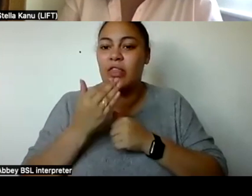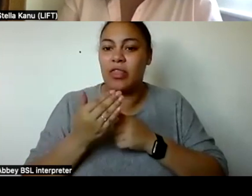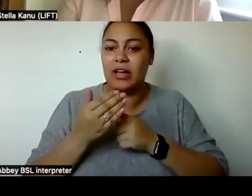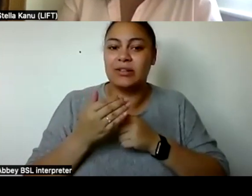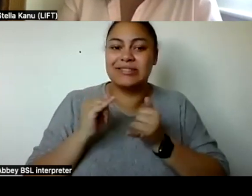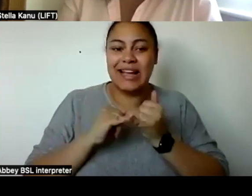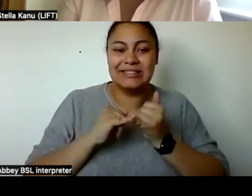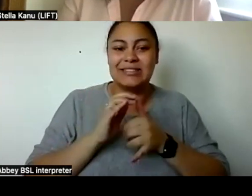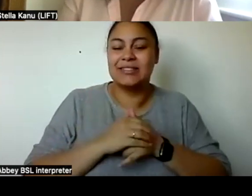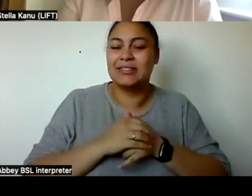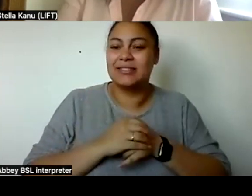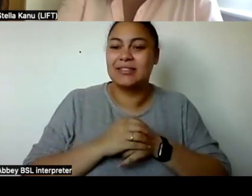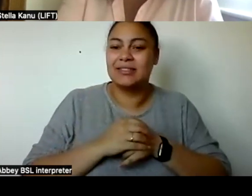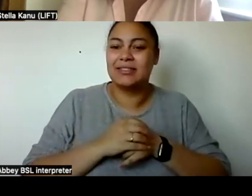Sandy.